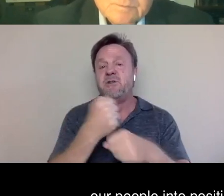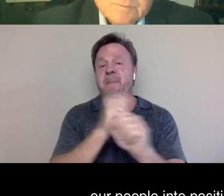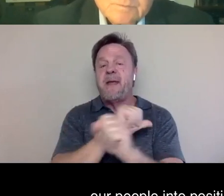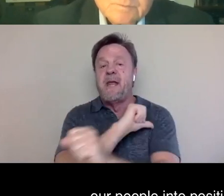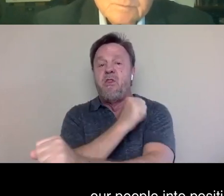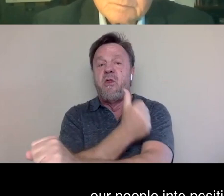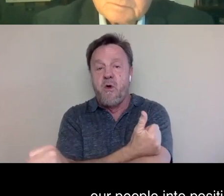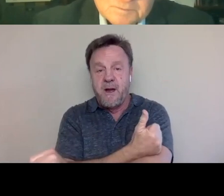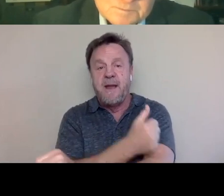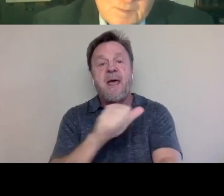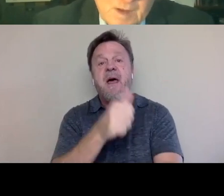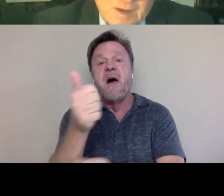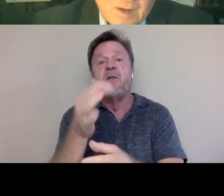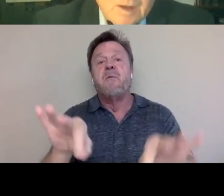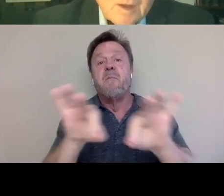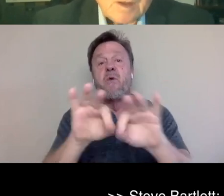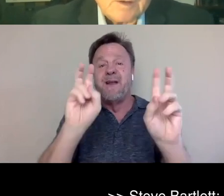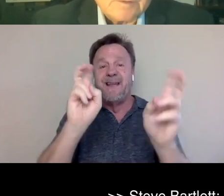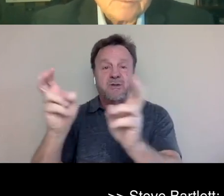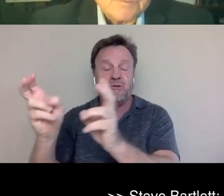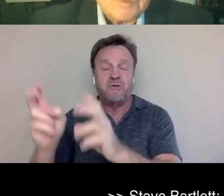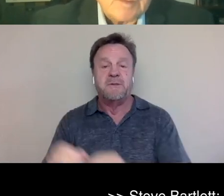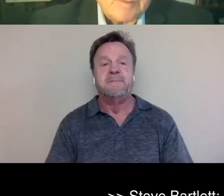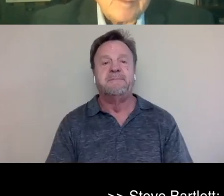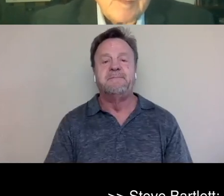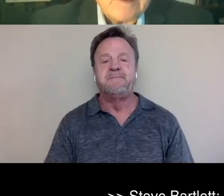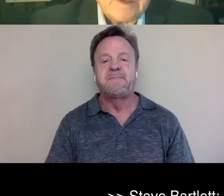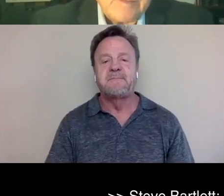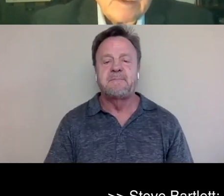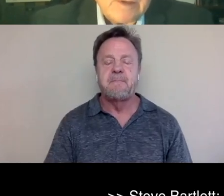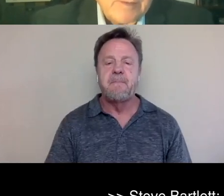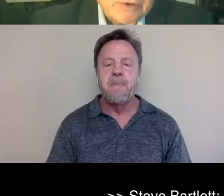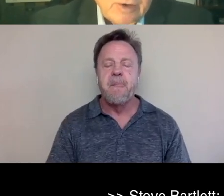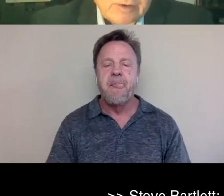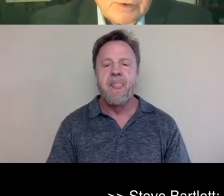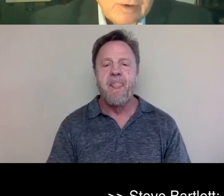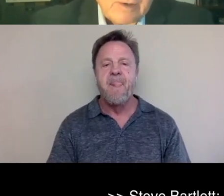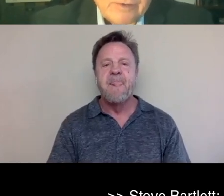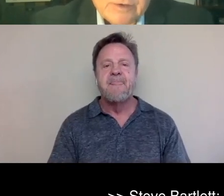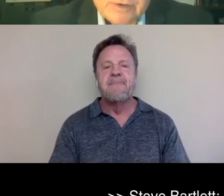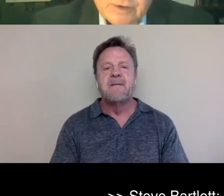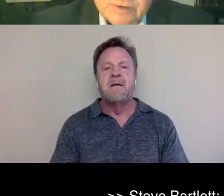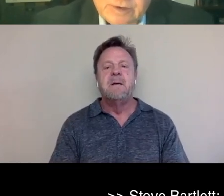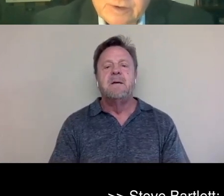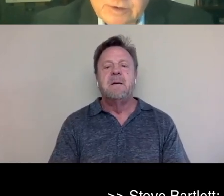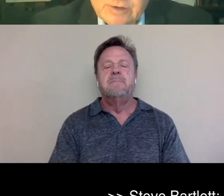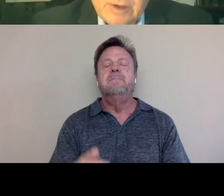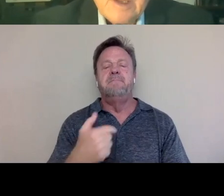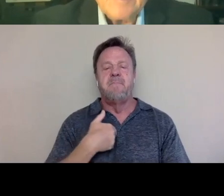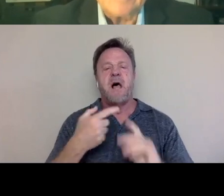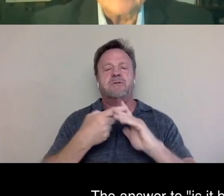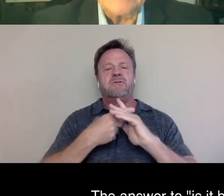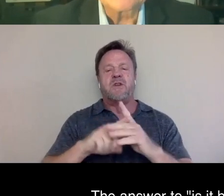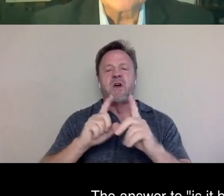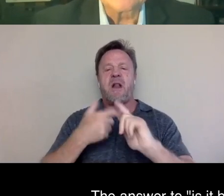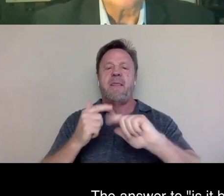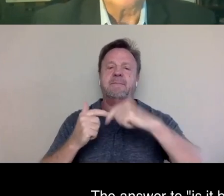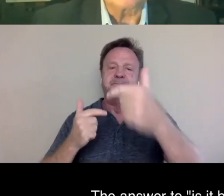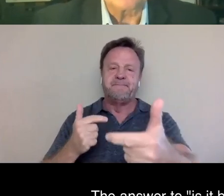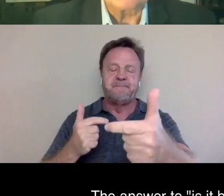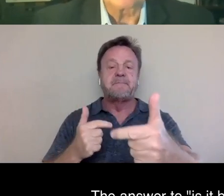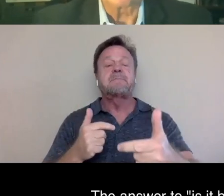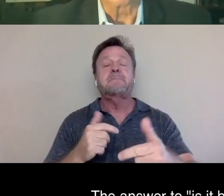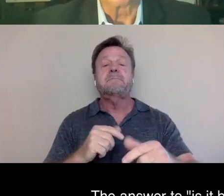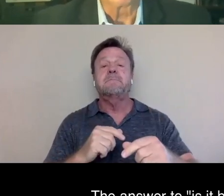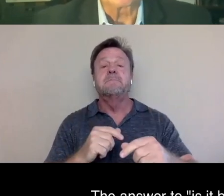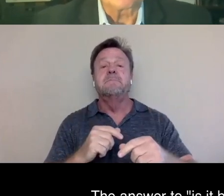these and other critical issues? Well, Michael, let me start off and then turn it to you. The answer to, is